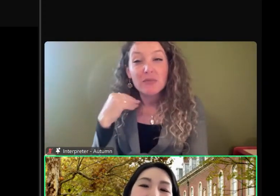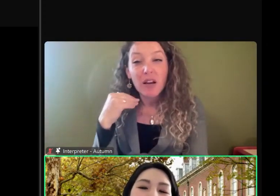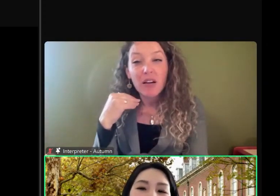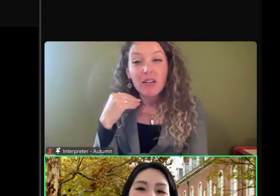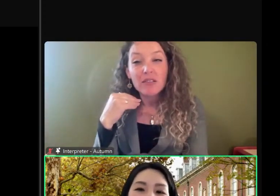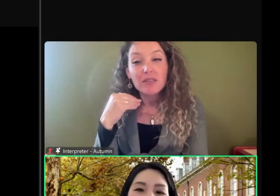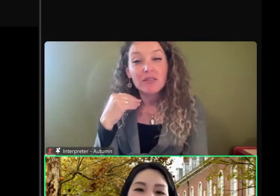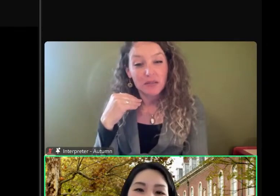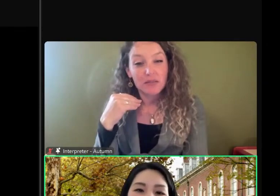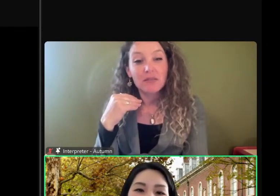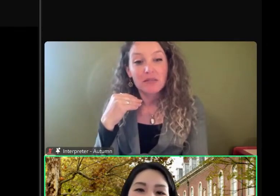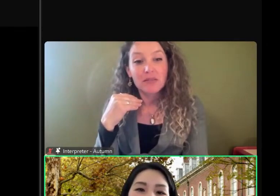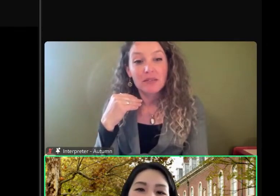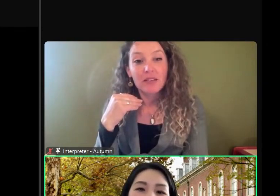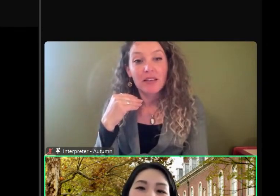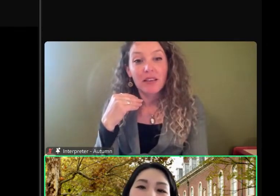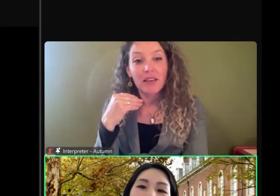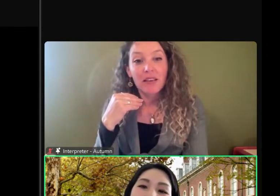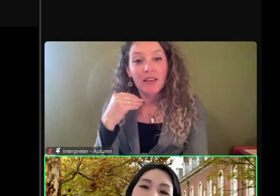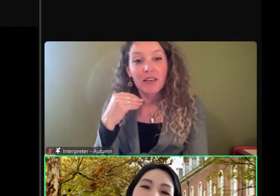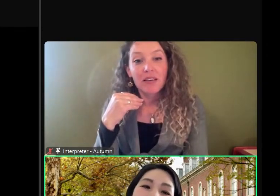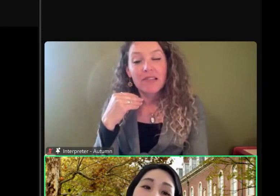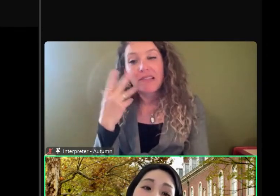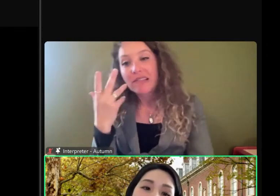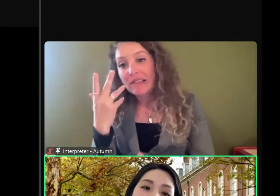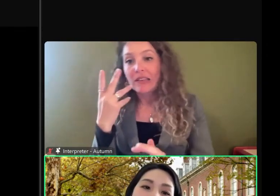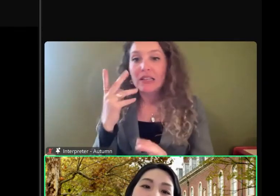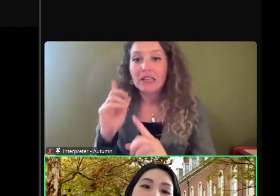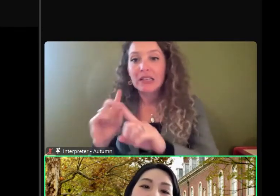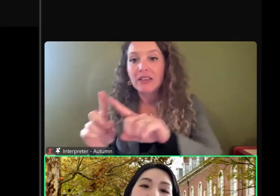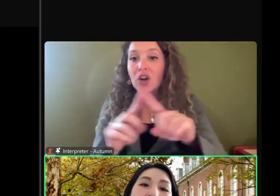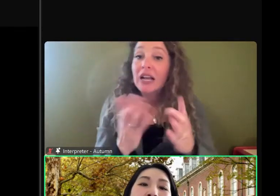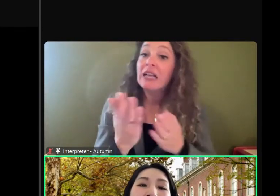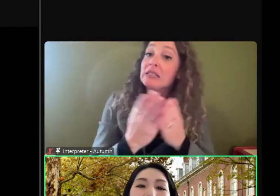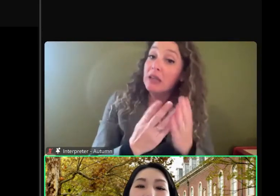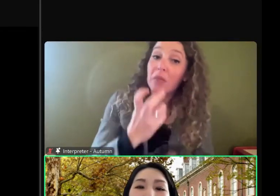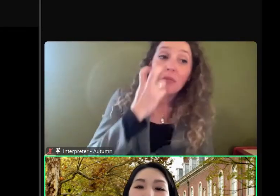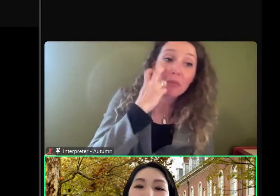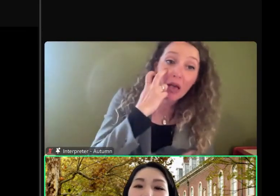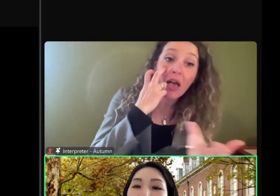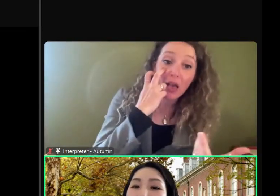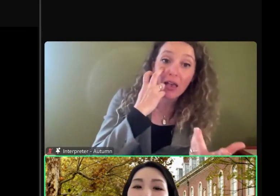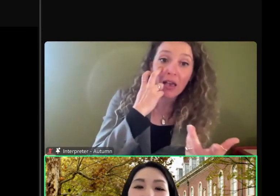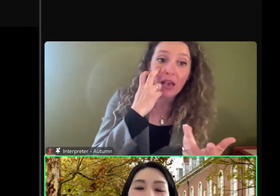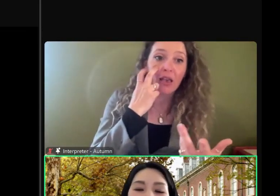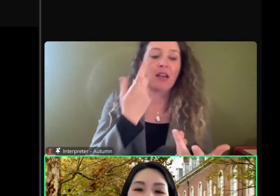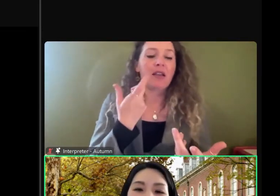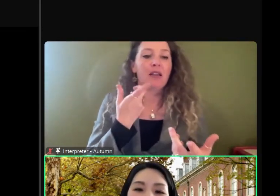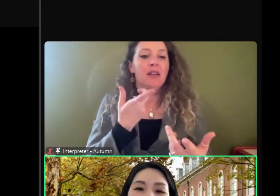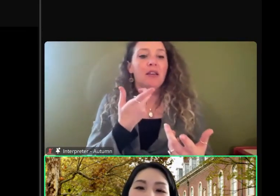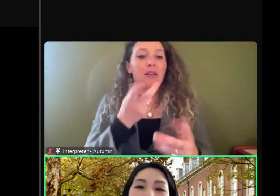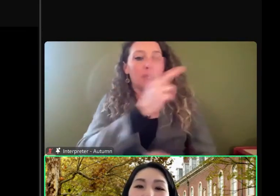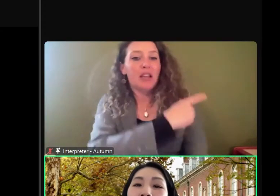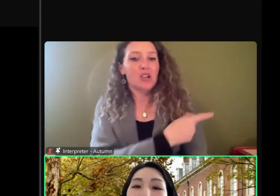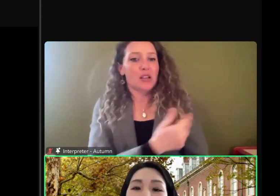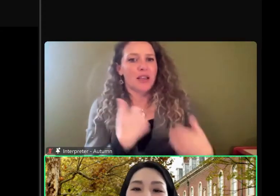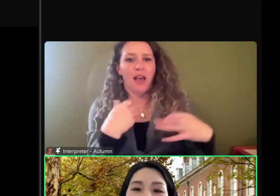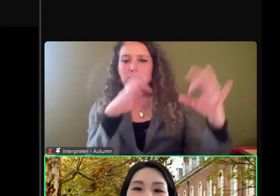have uneven experiences. Some blind patients receive exemplary